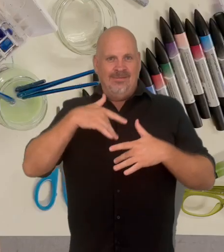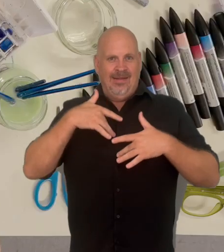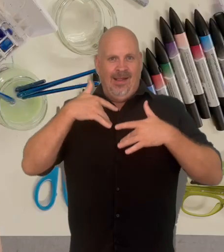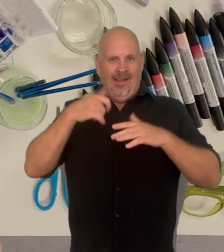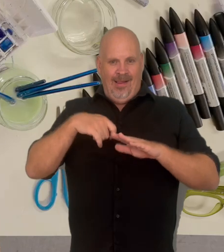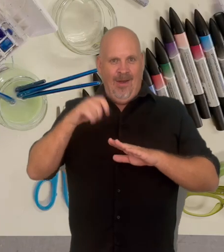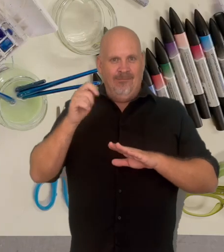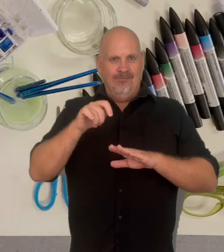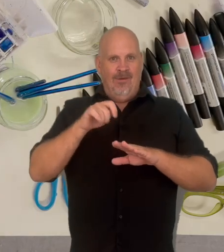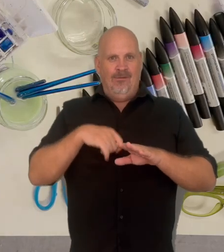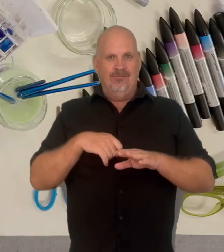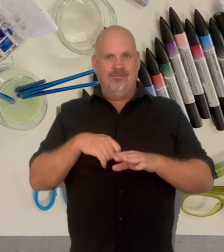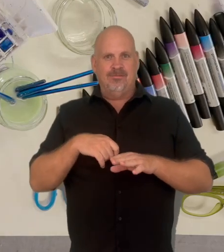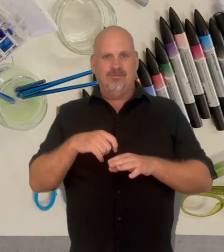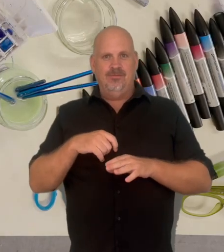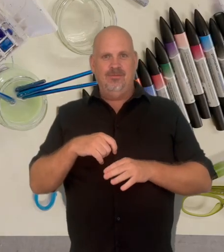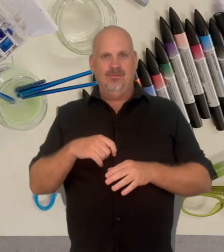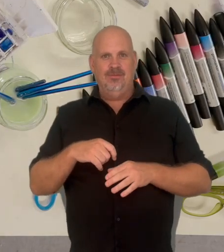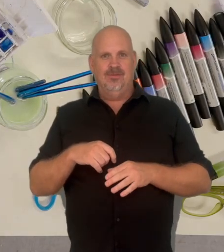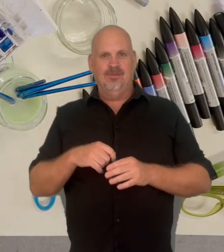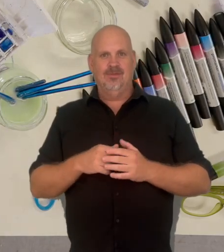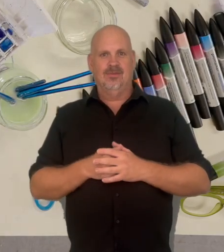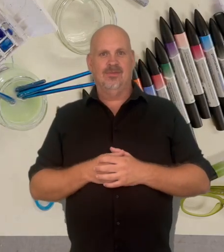You get to take the tape off and see what you've got.